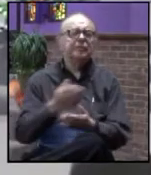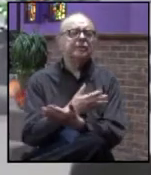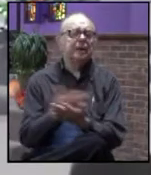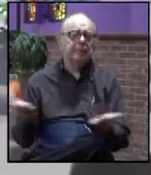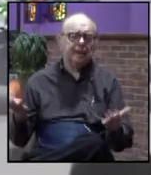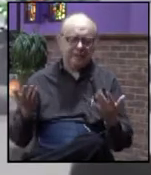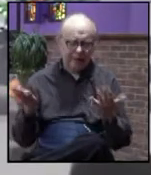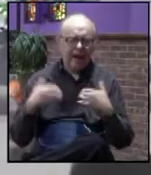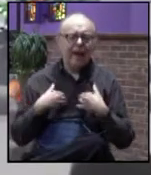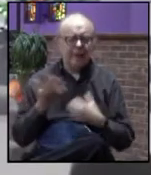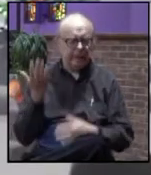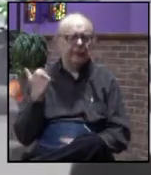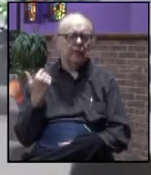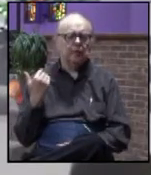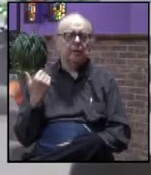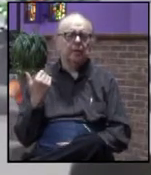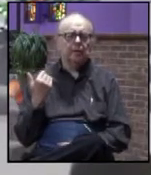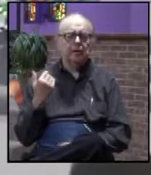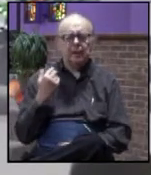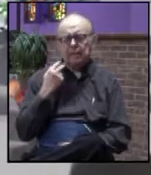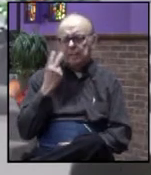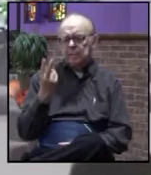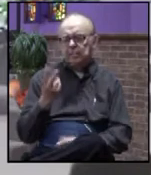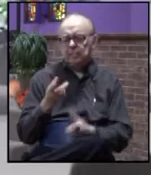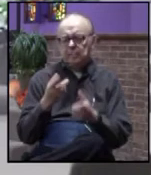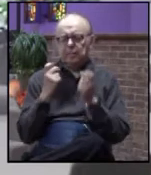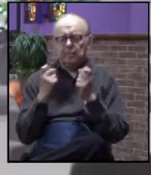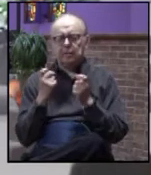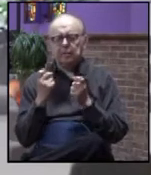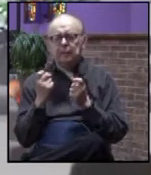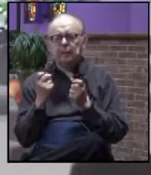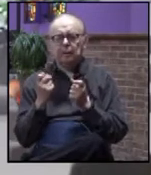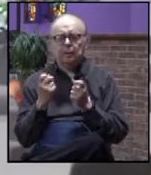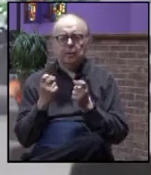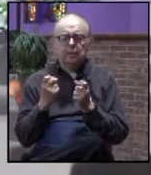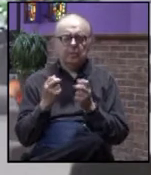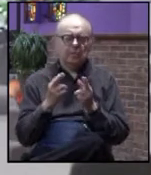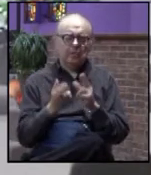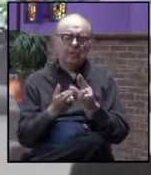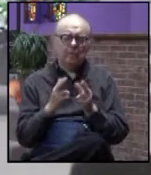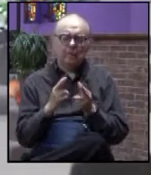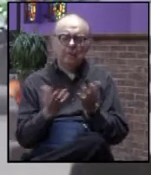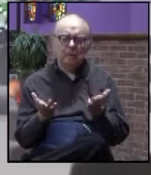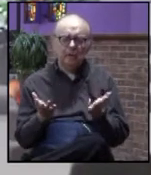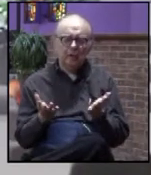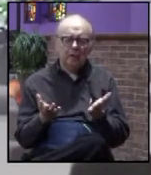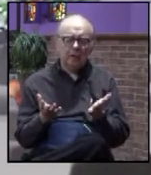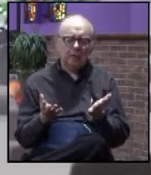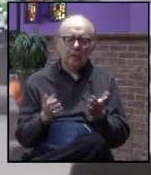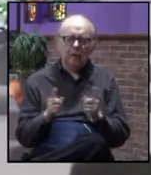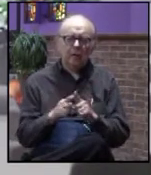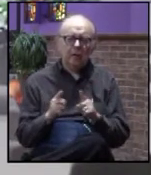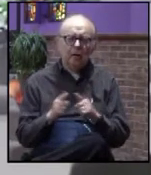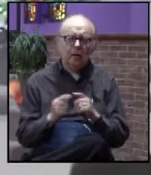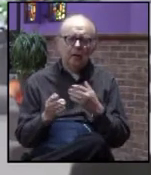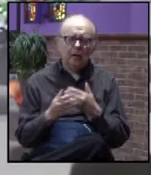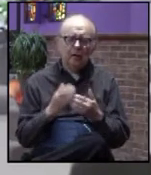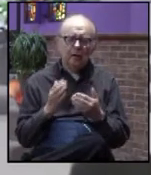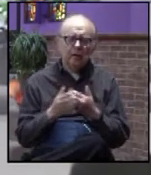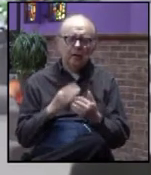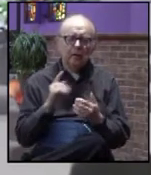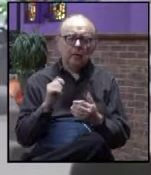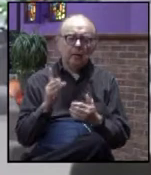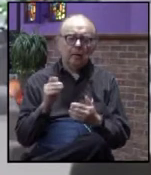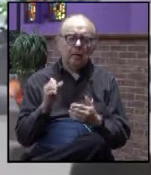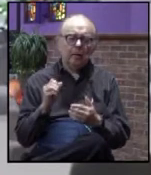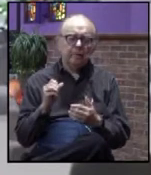I had. And so you would see all of a sudden a reflection of like almost like a tidal wave of